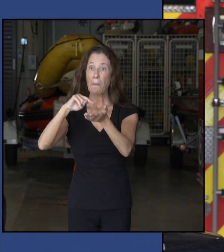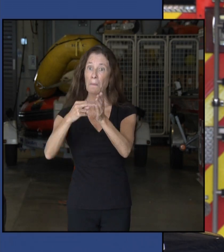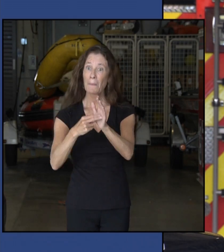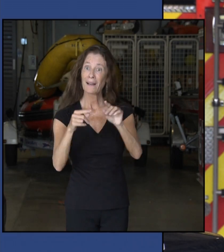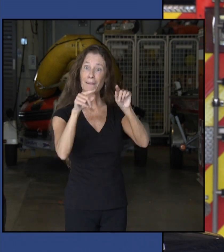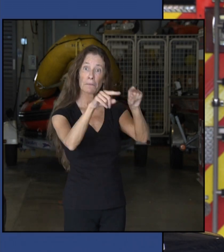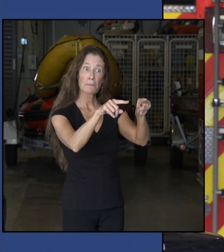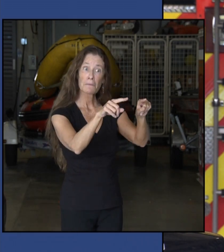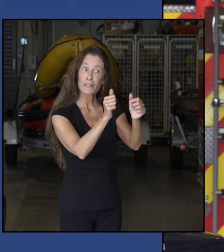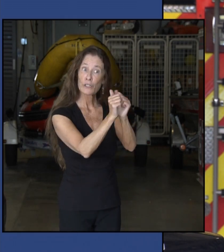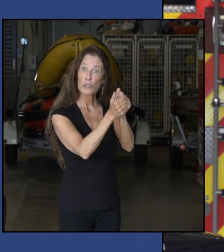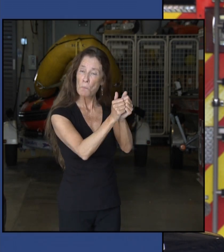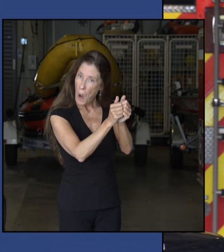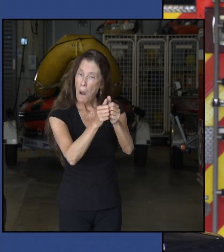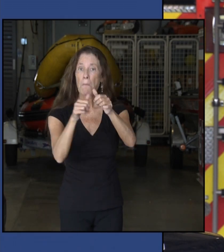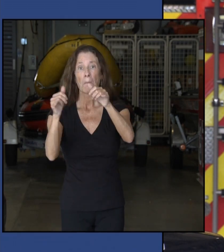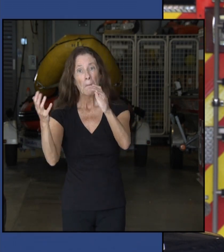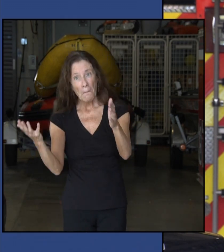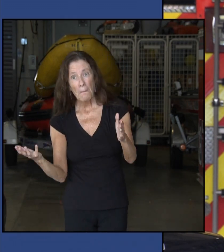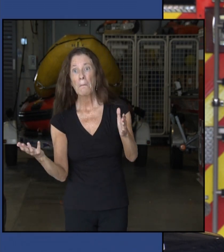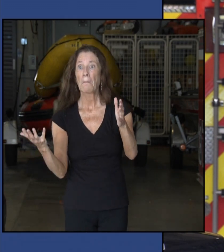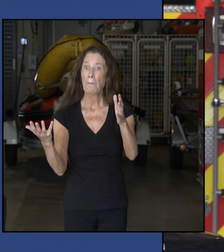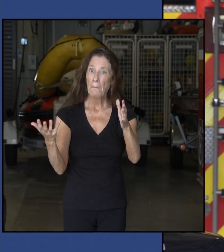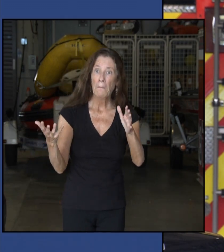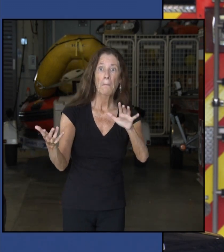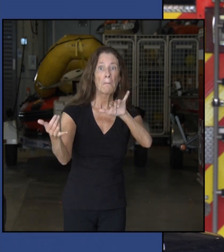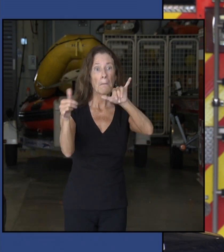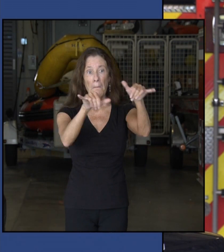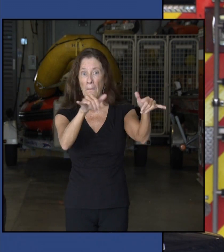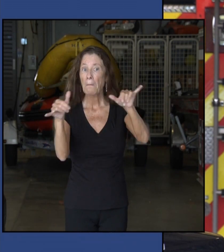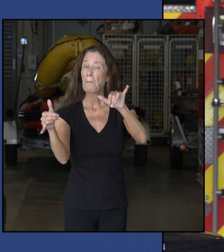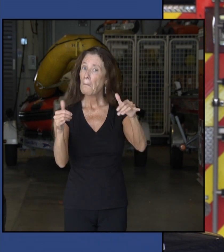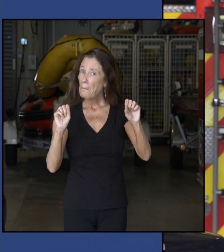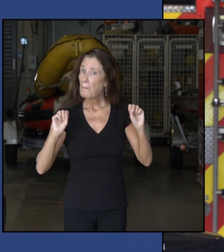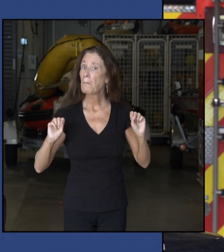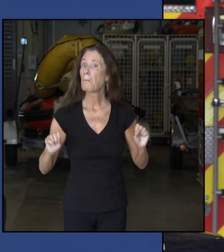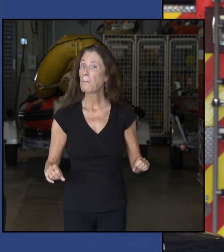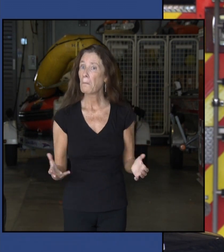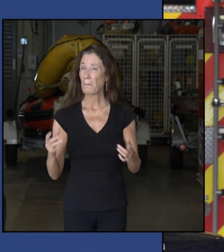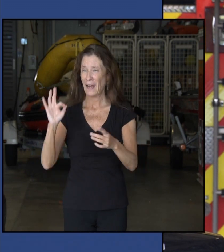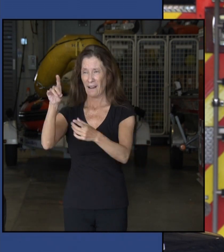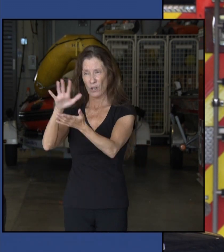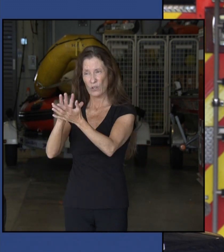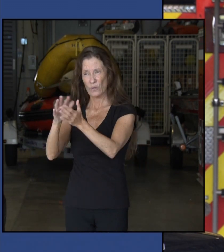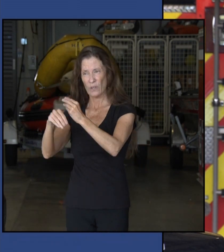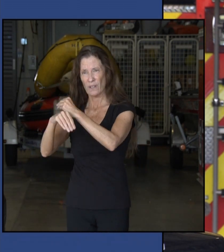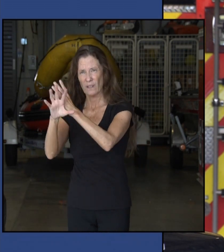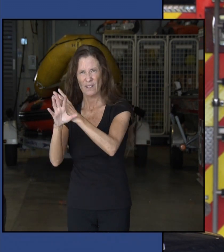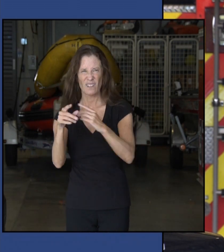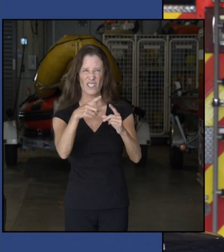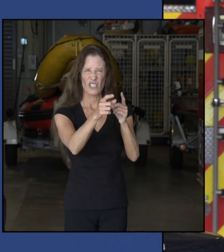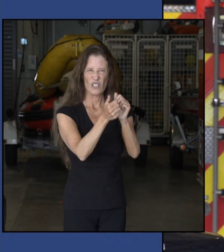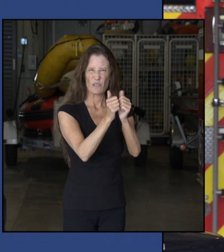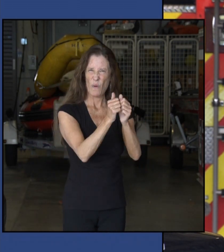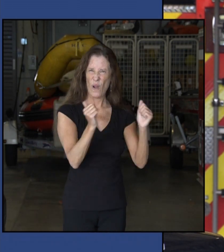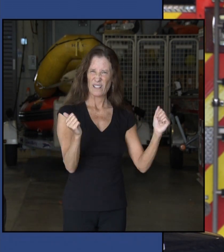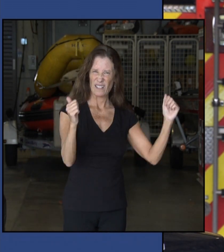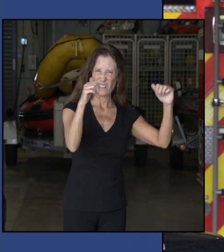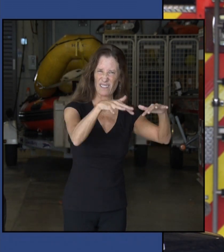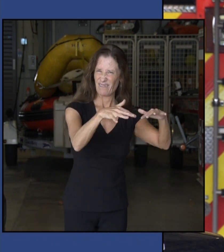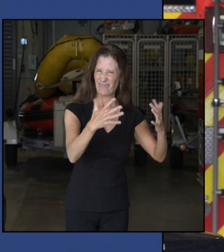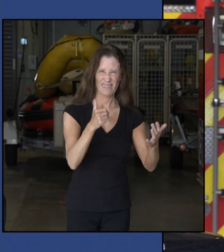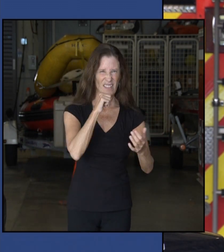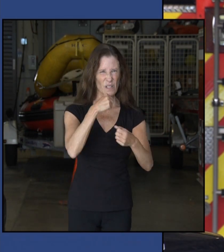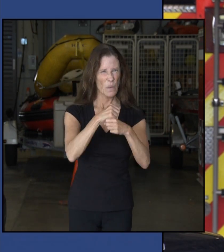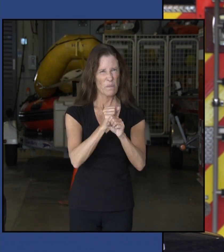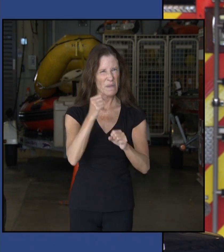contact sports. But I think I'm trying to allow for different situations in different parts of the